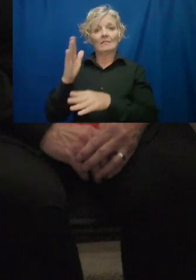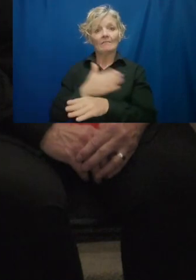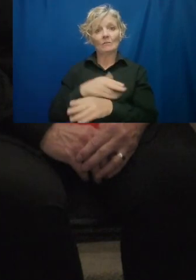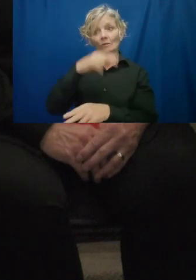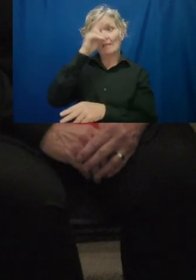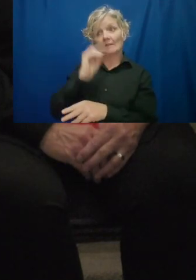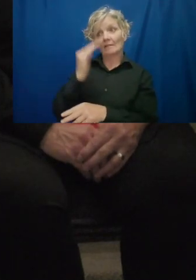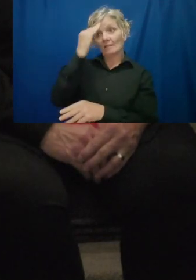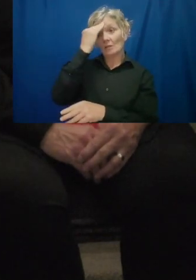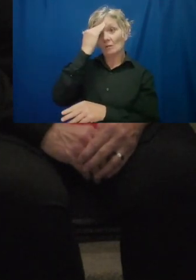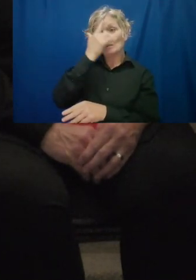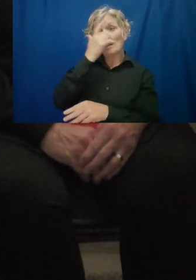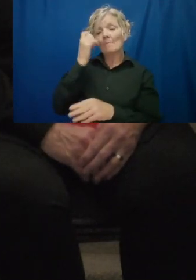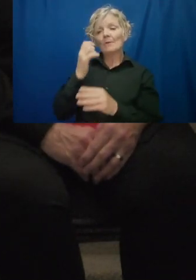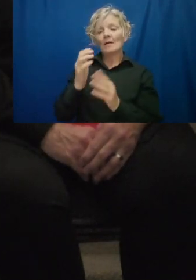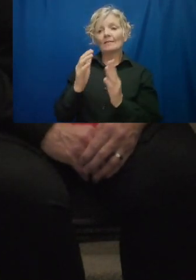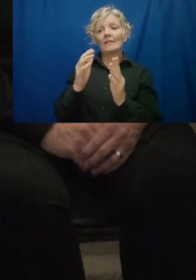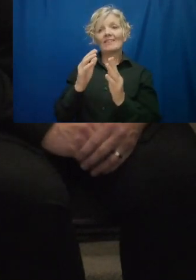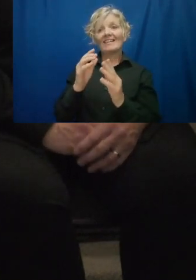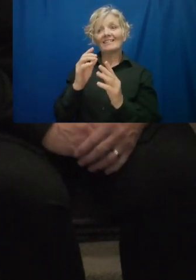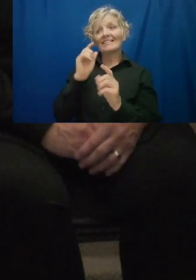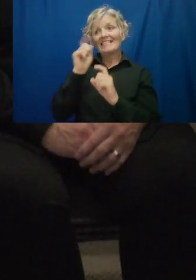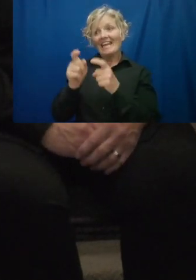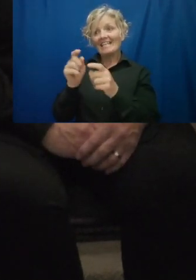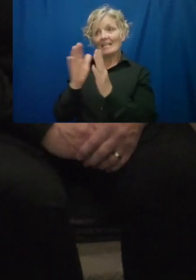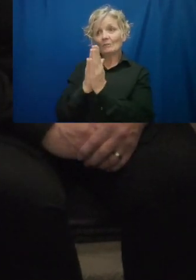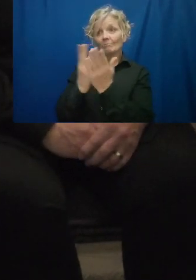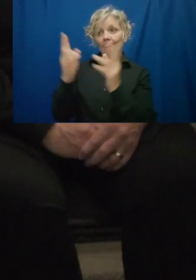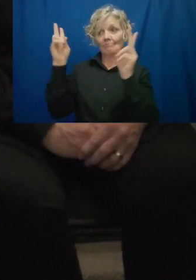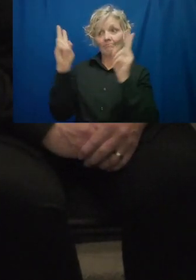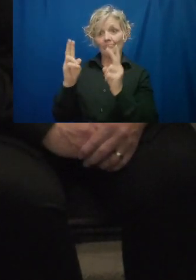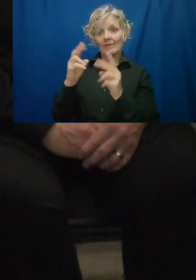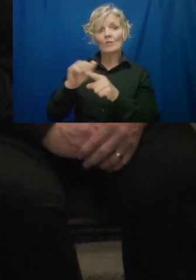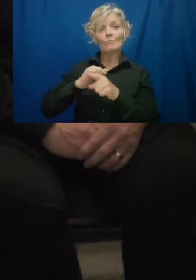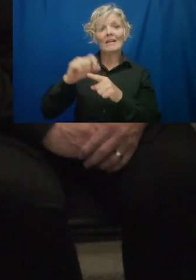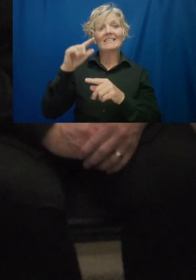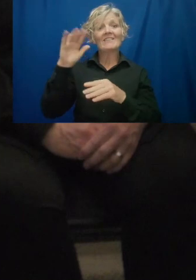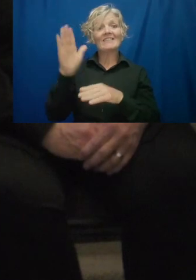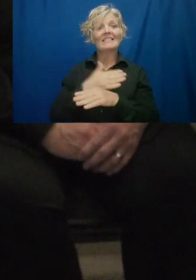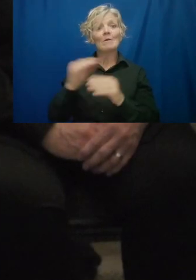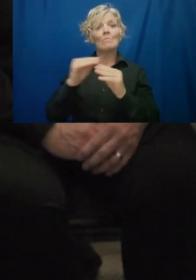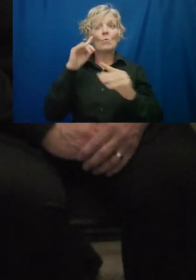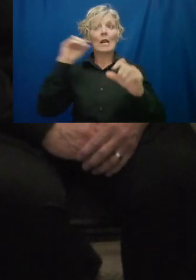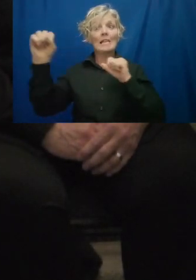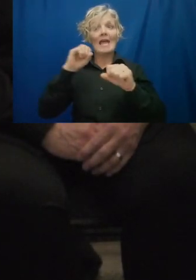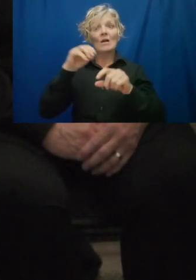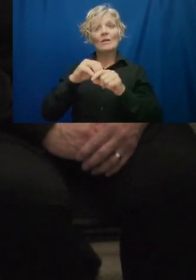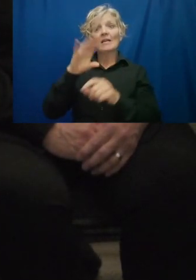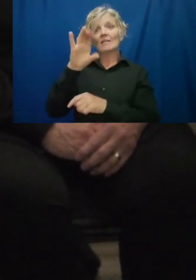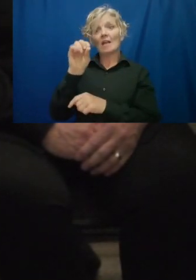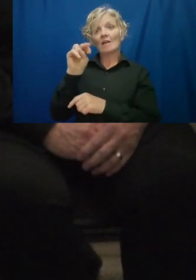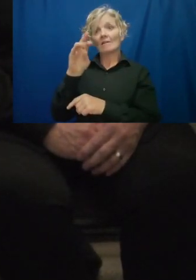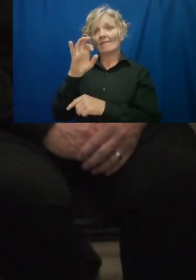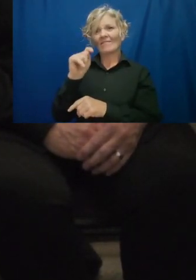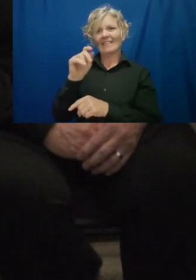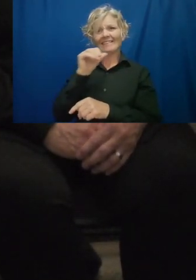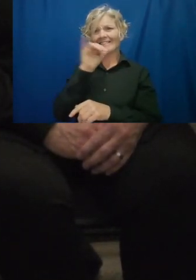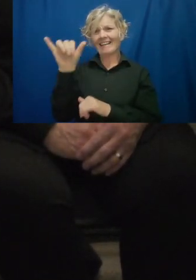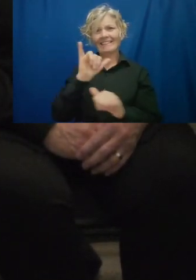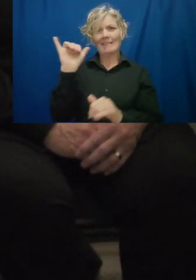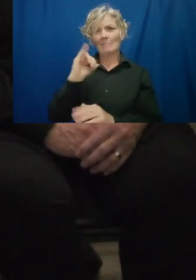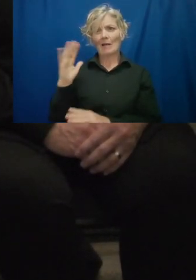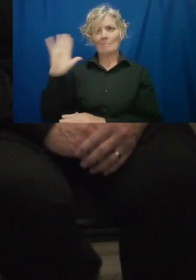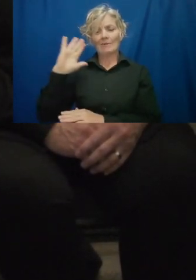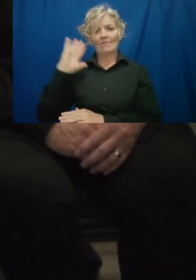purpose was one of improving the nuns' musical repertoire, for its dedication text reads, and I quote,